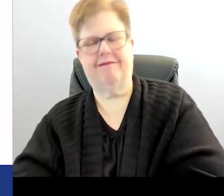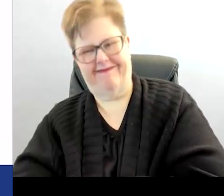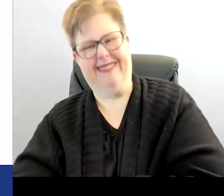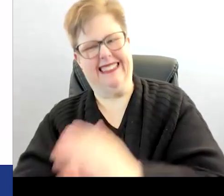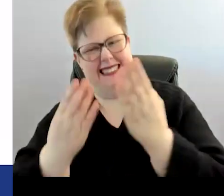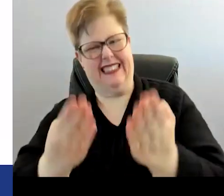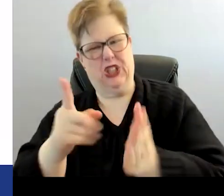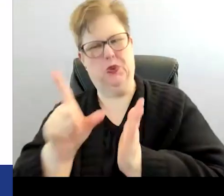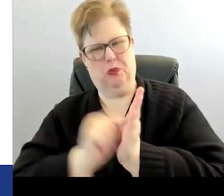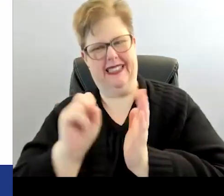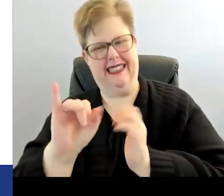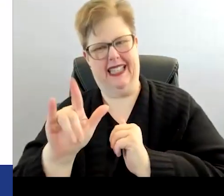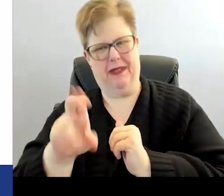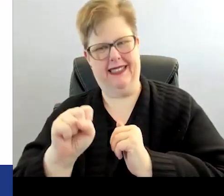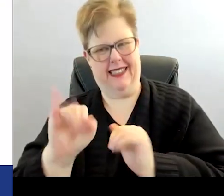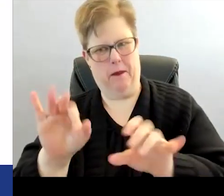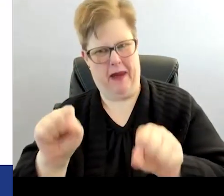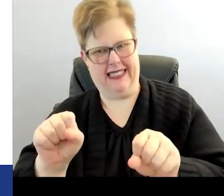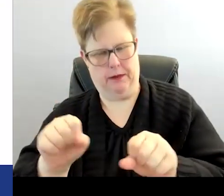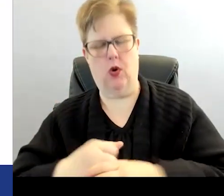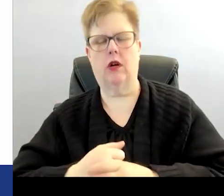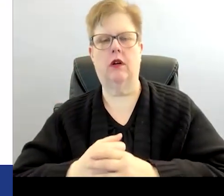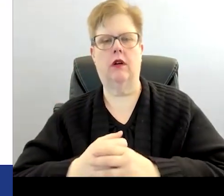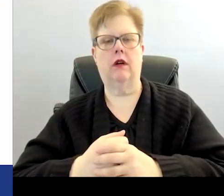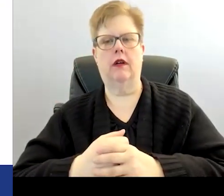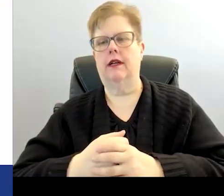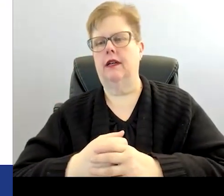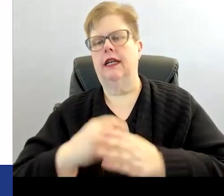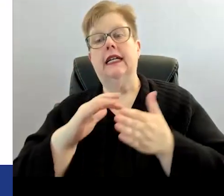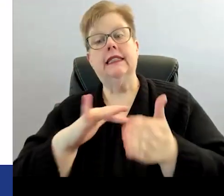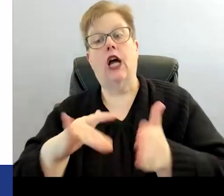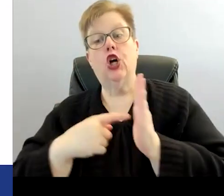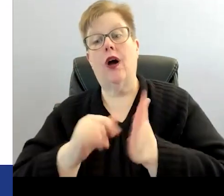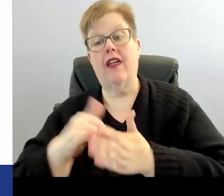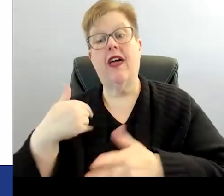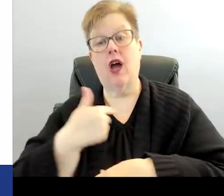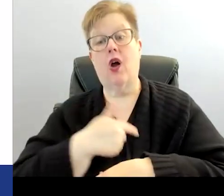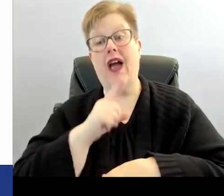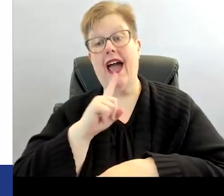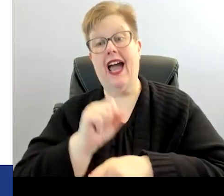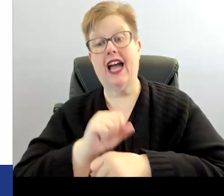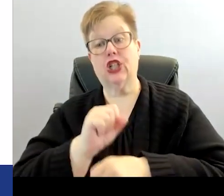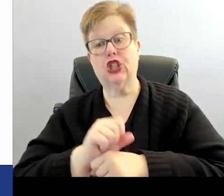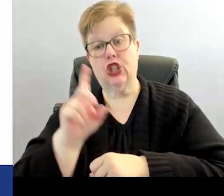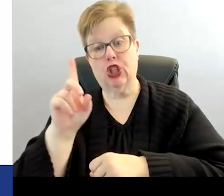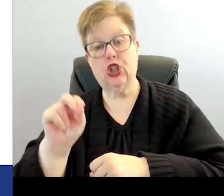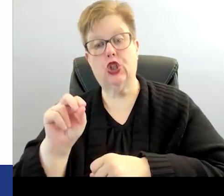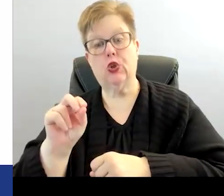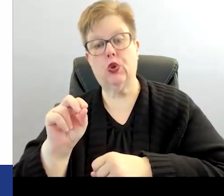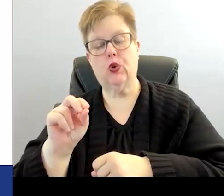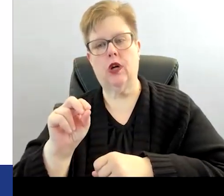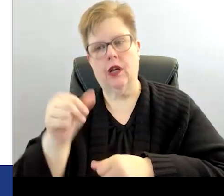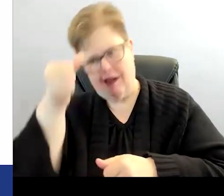print out the syllabus if at all possible, because some studies have shown that we actually do